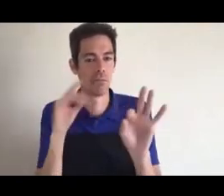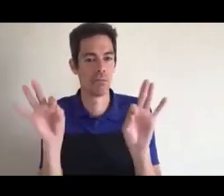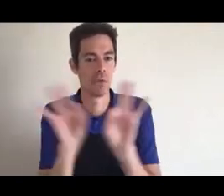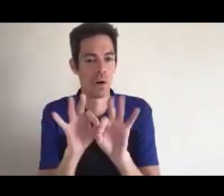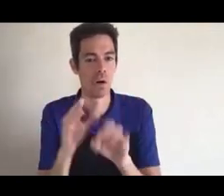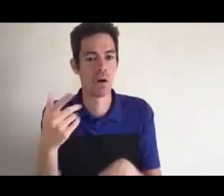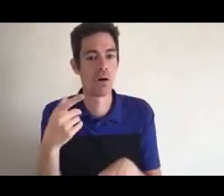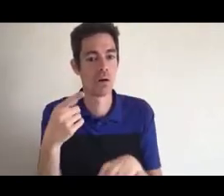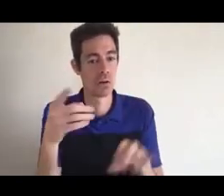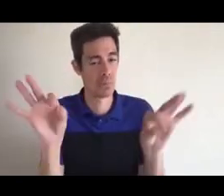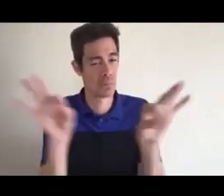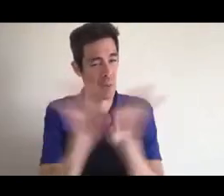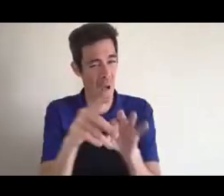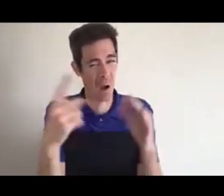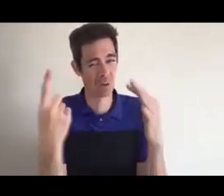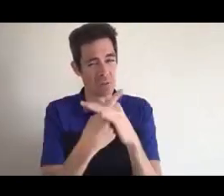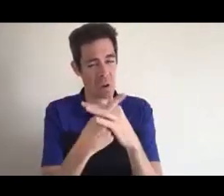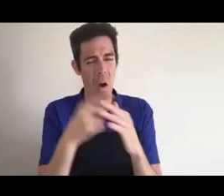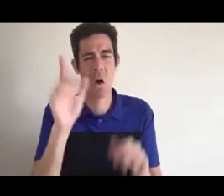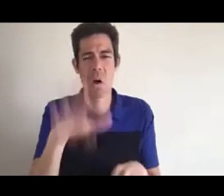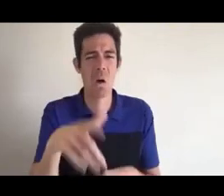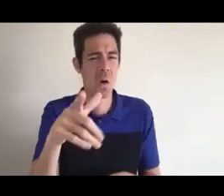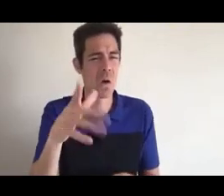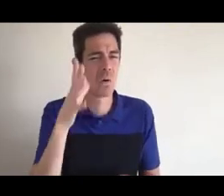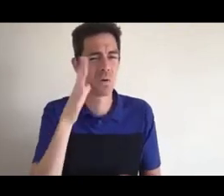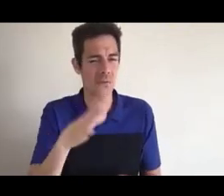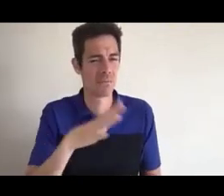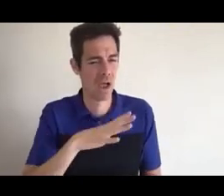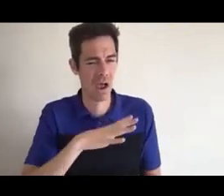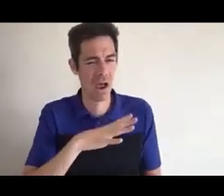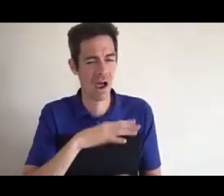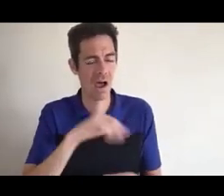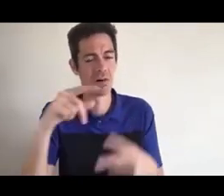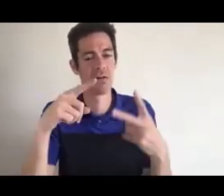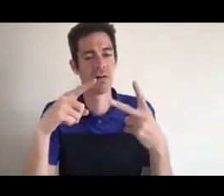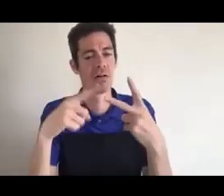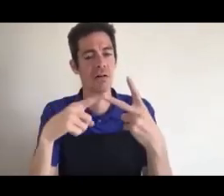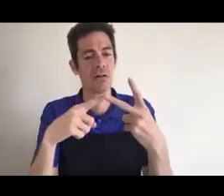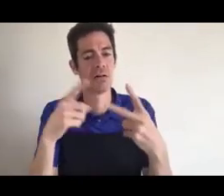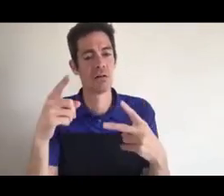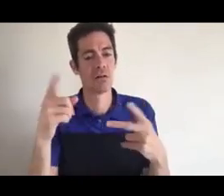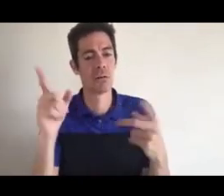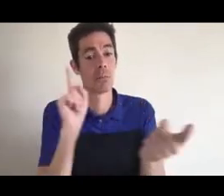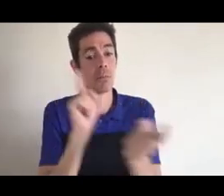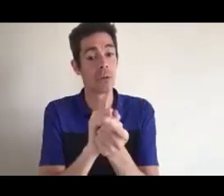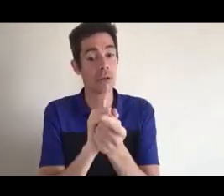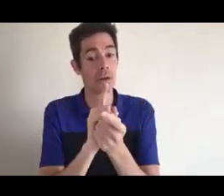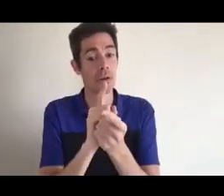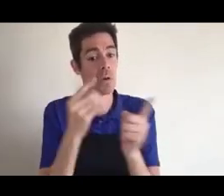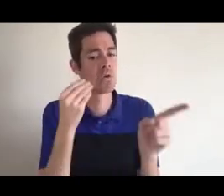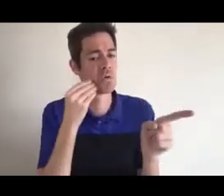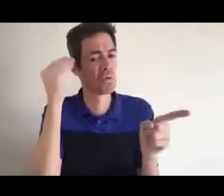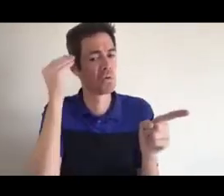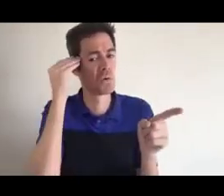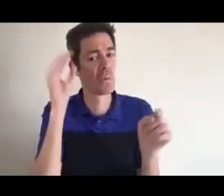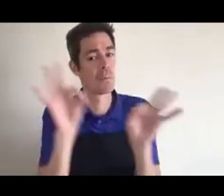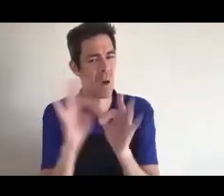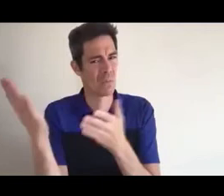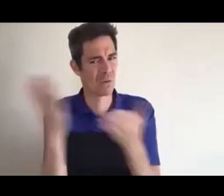Now, examples for important. It's important that you show up. If you show up, you'll be fine.